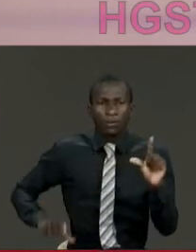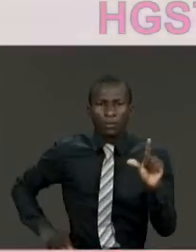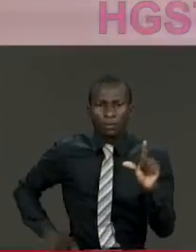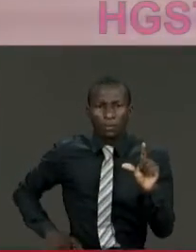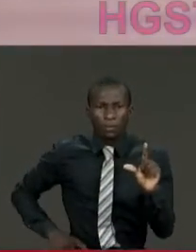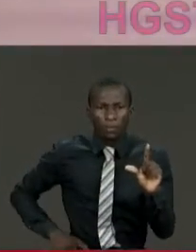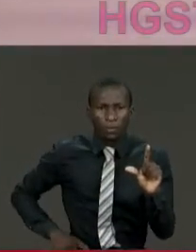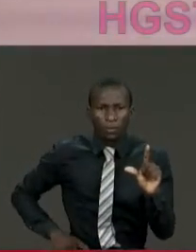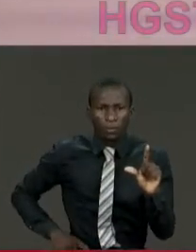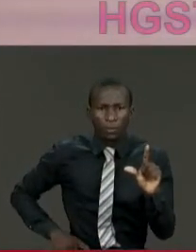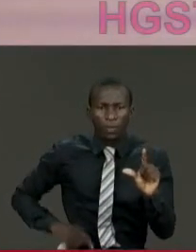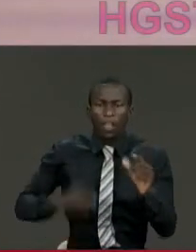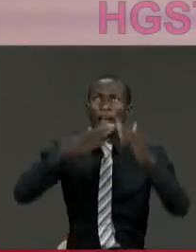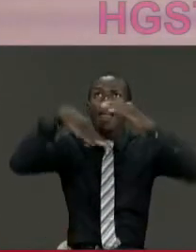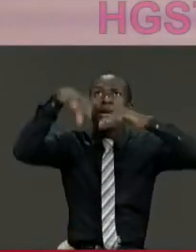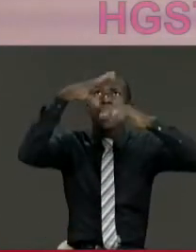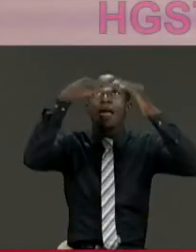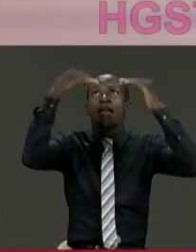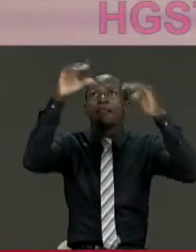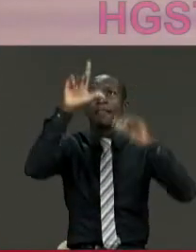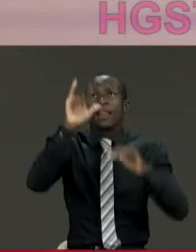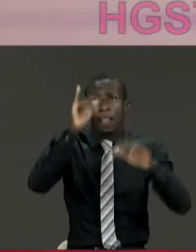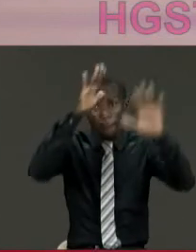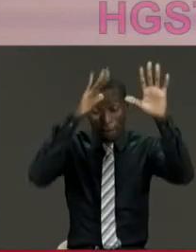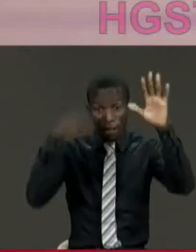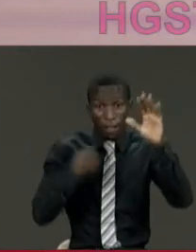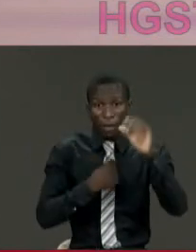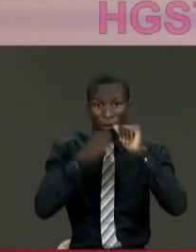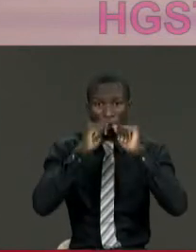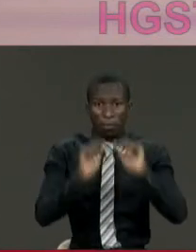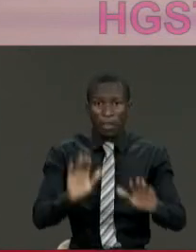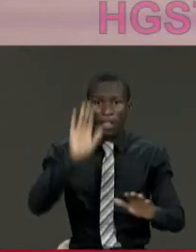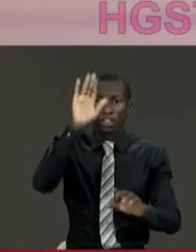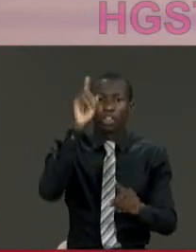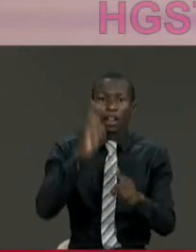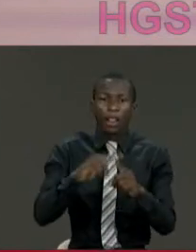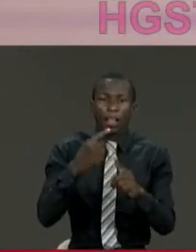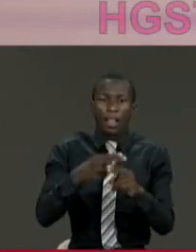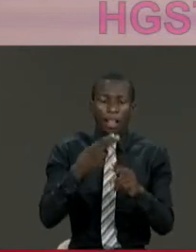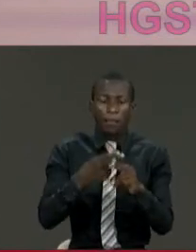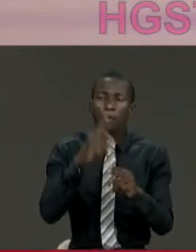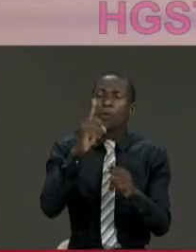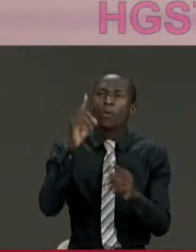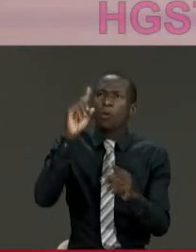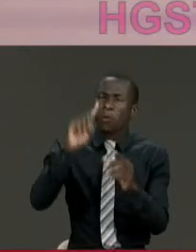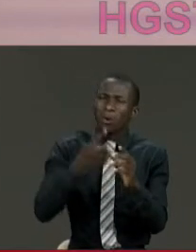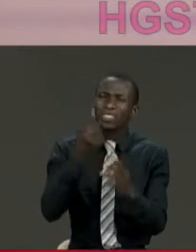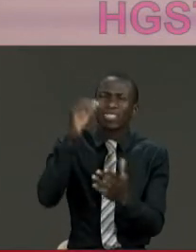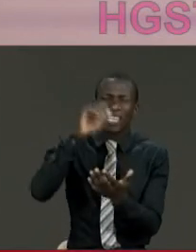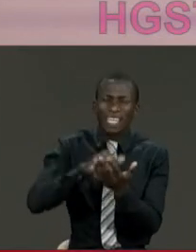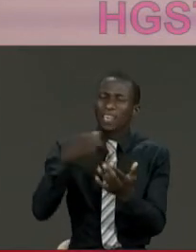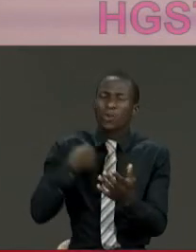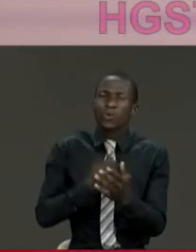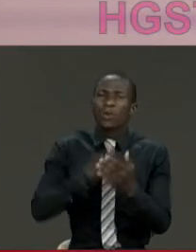Lord. Heavenly Father, we bless Your name once again. We cannot thank You